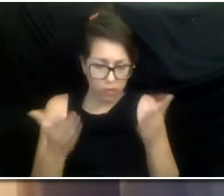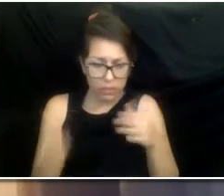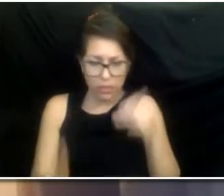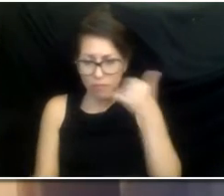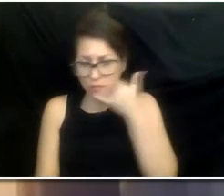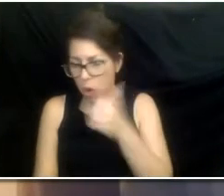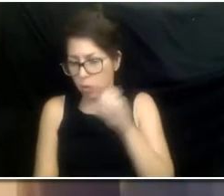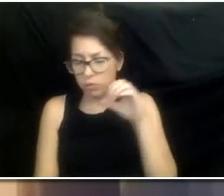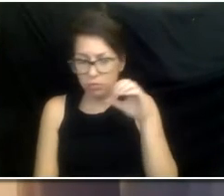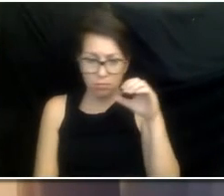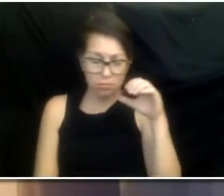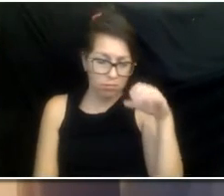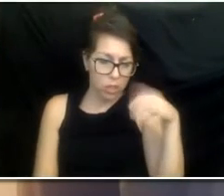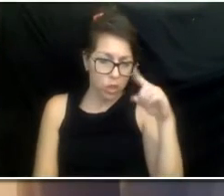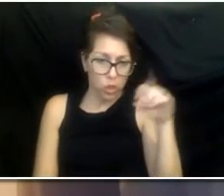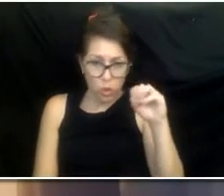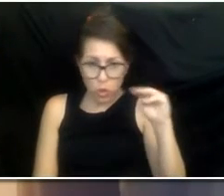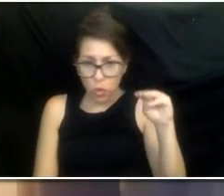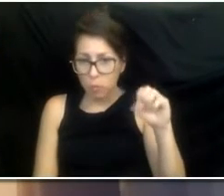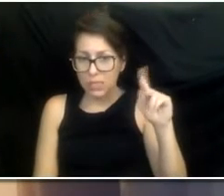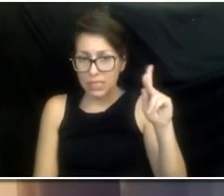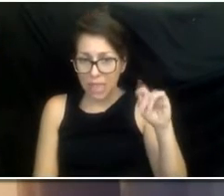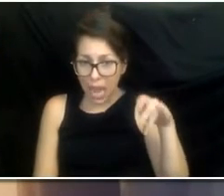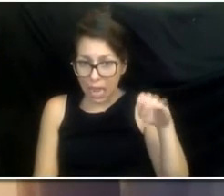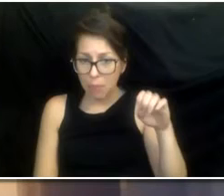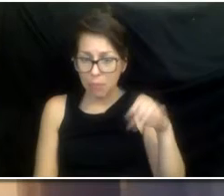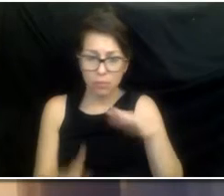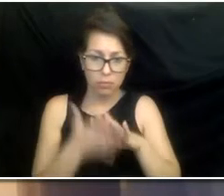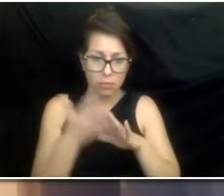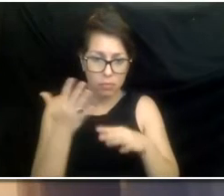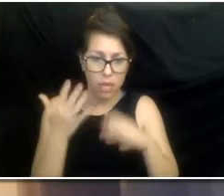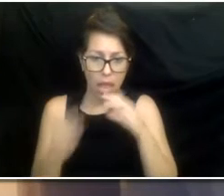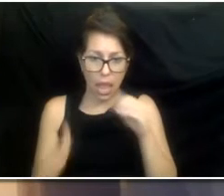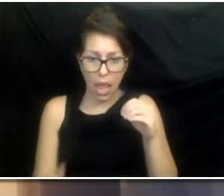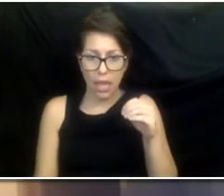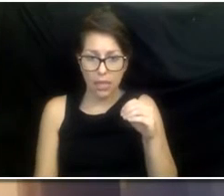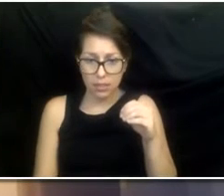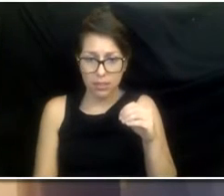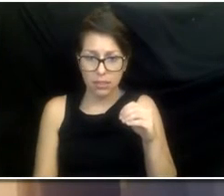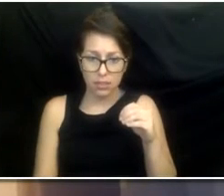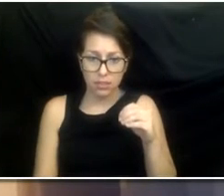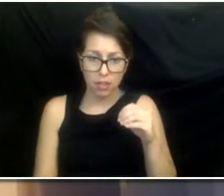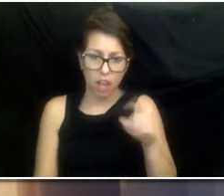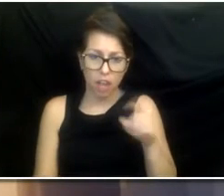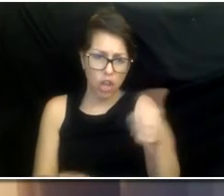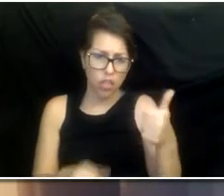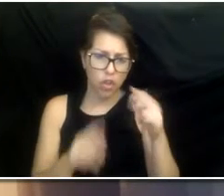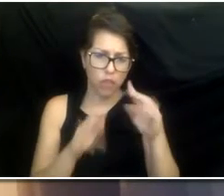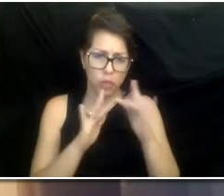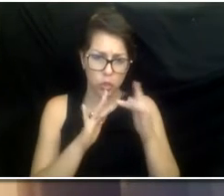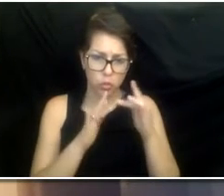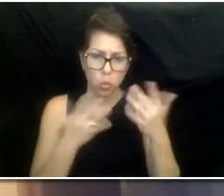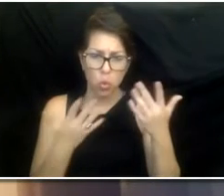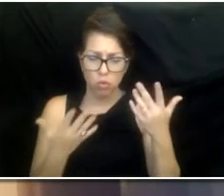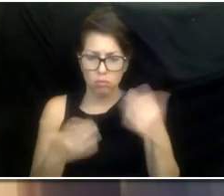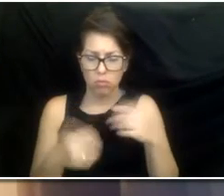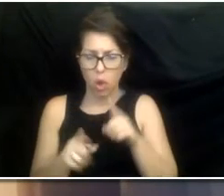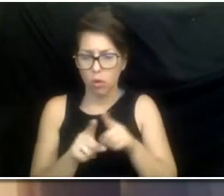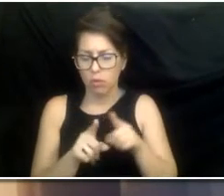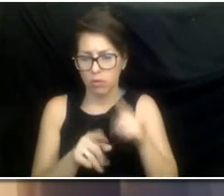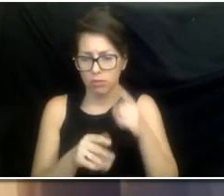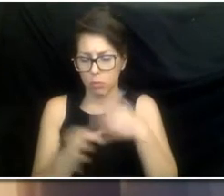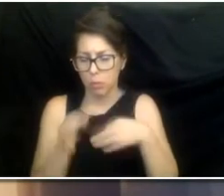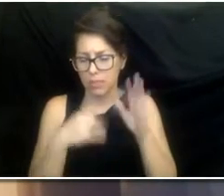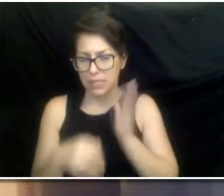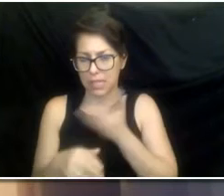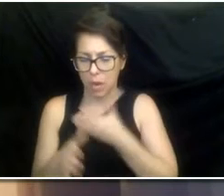virtual virtual courts and our web-based um chat line safe chat is offering a more private way for New Yorkers to reach out for